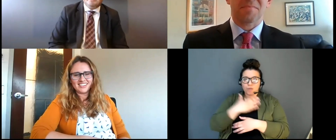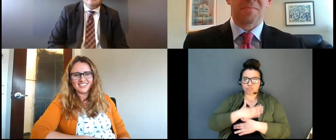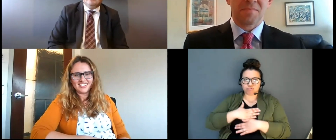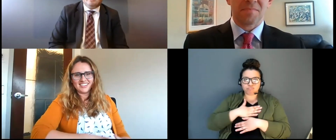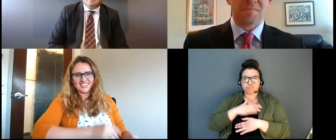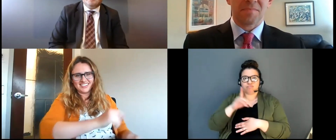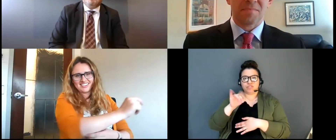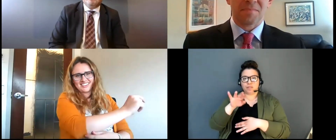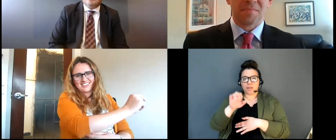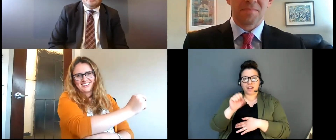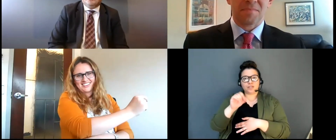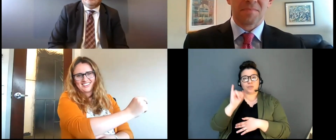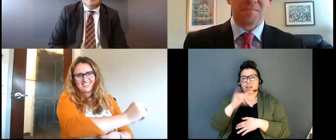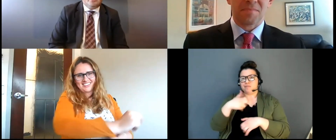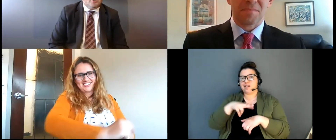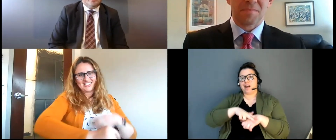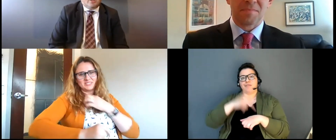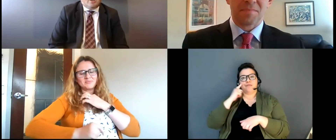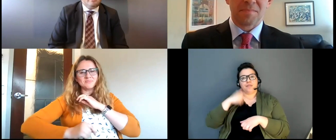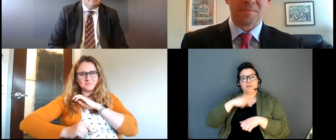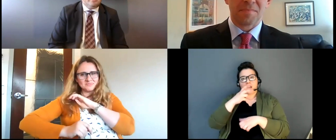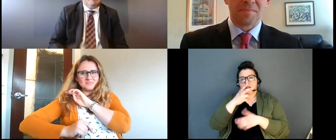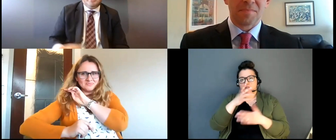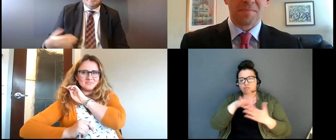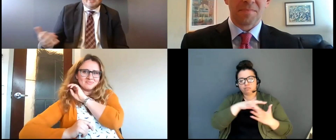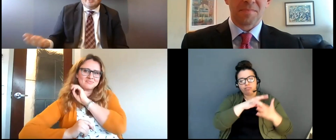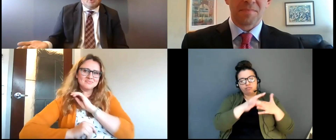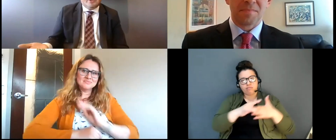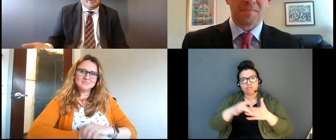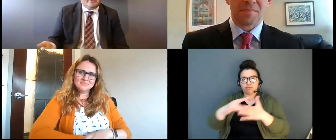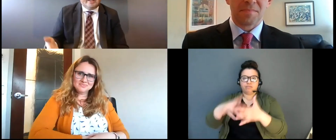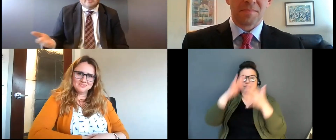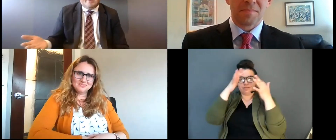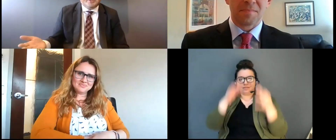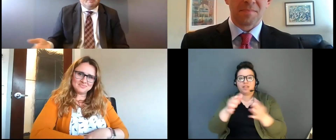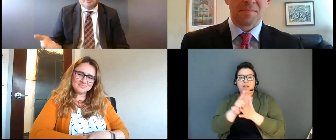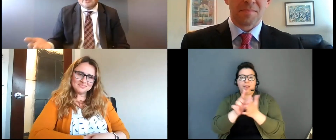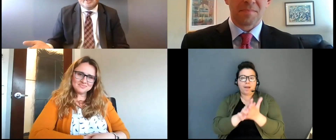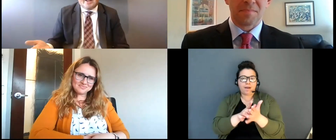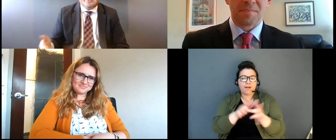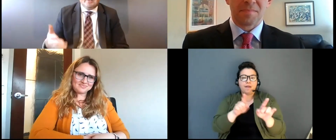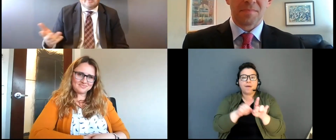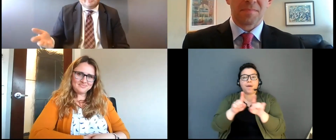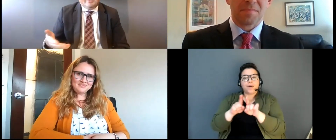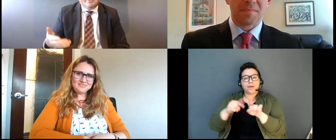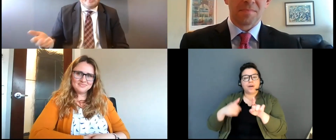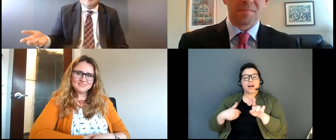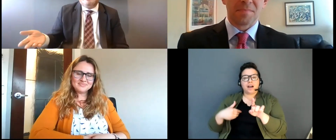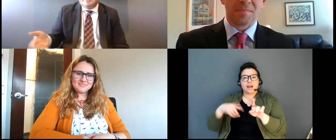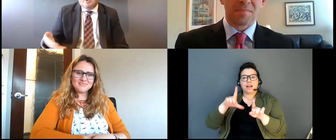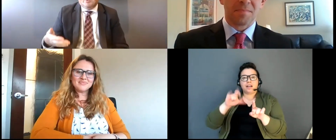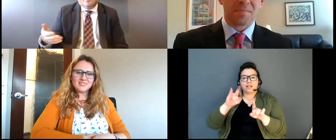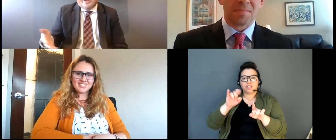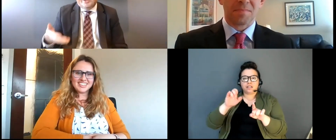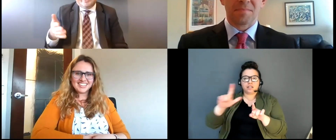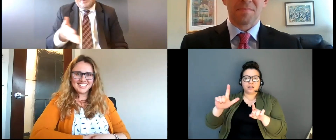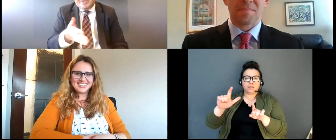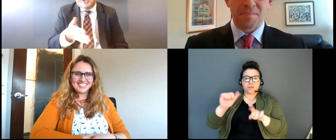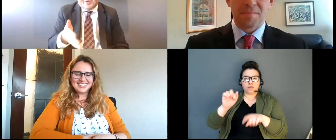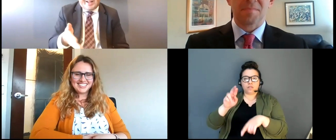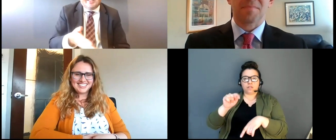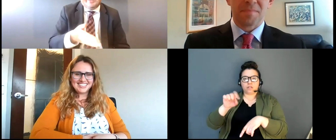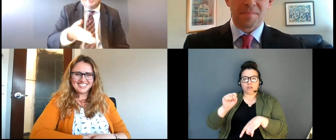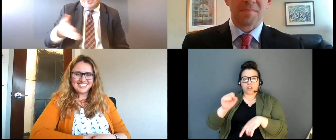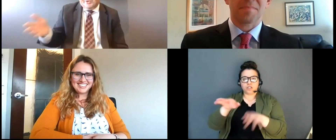to be, to go into law. Plus, I had a liberal arts degree, economics and political science. It's debatable if